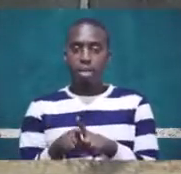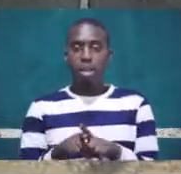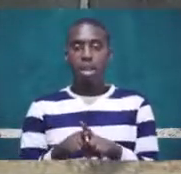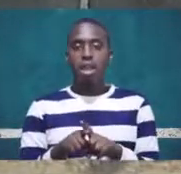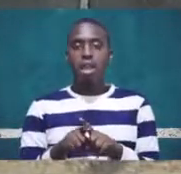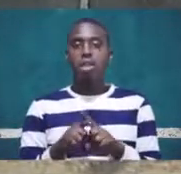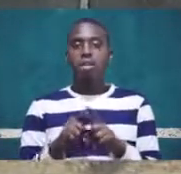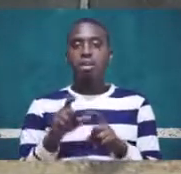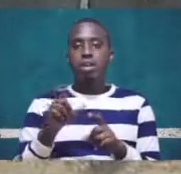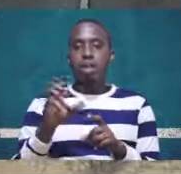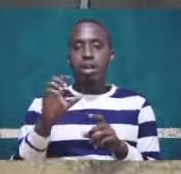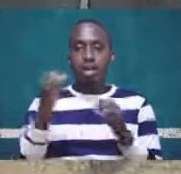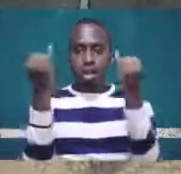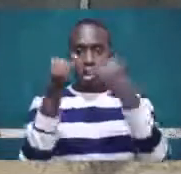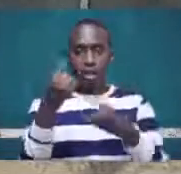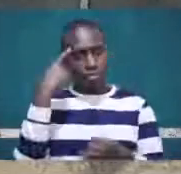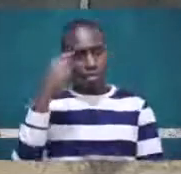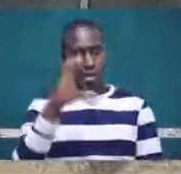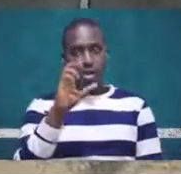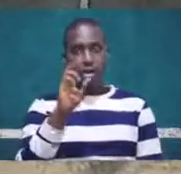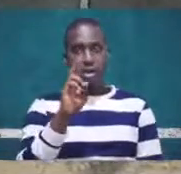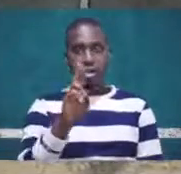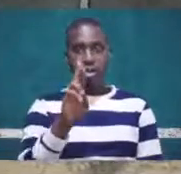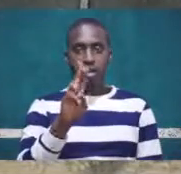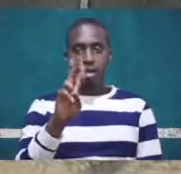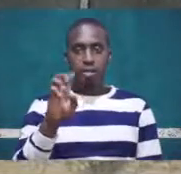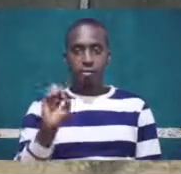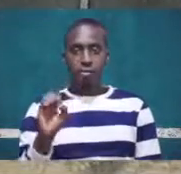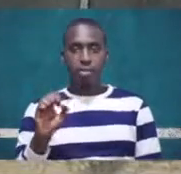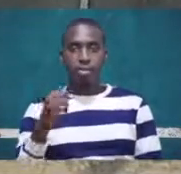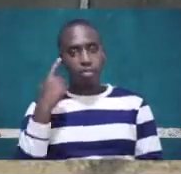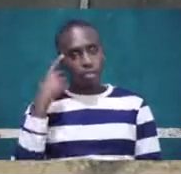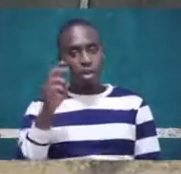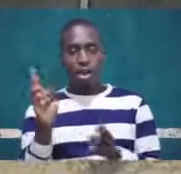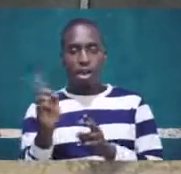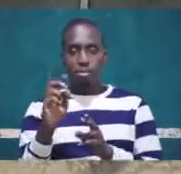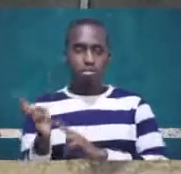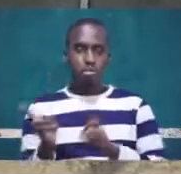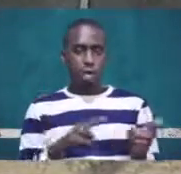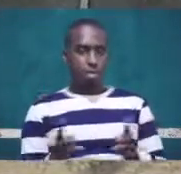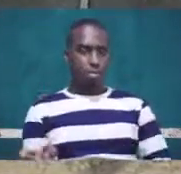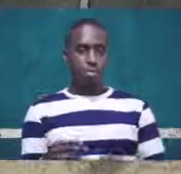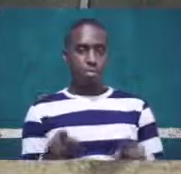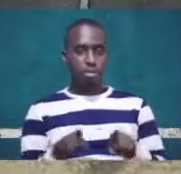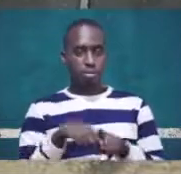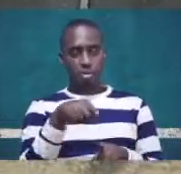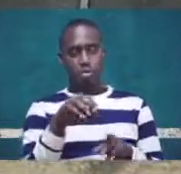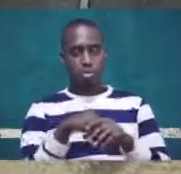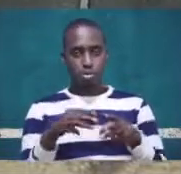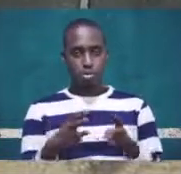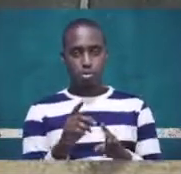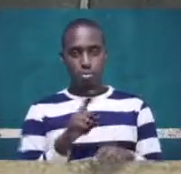abnormal demand curve for a necessity good. So this one being the demand curve in this